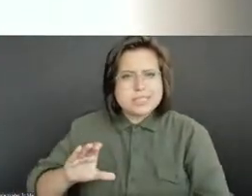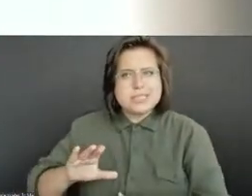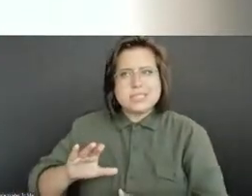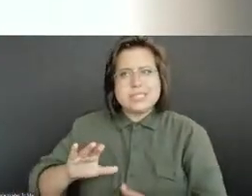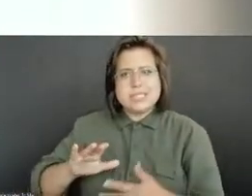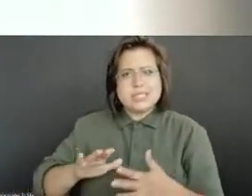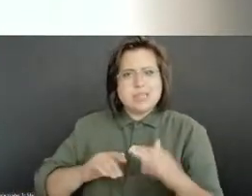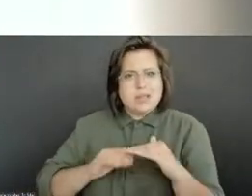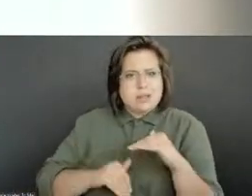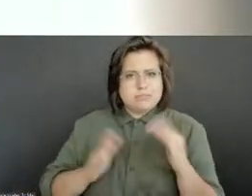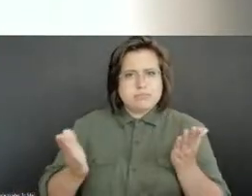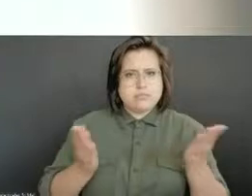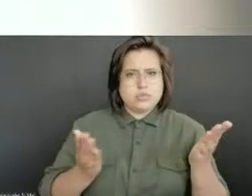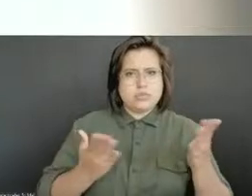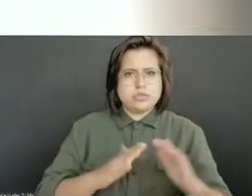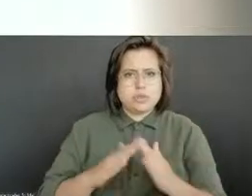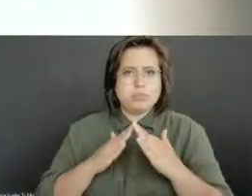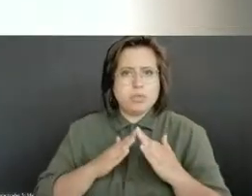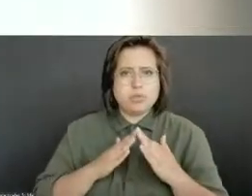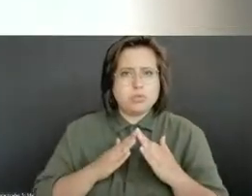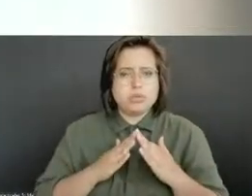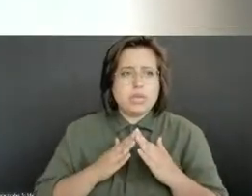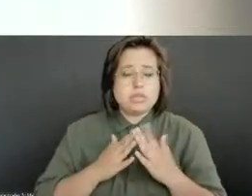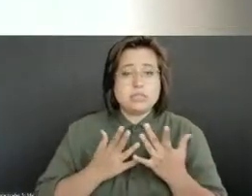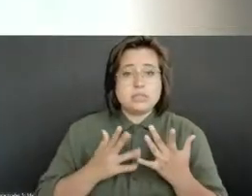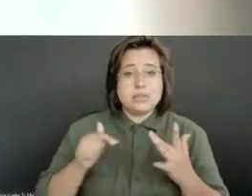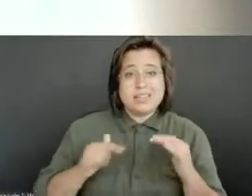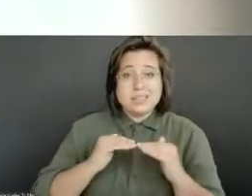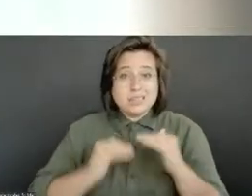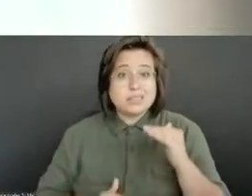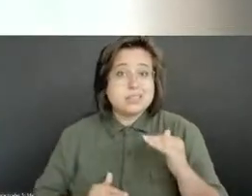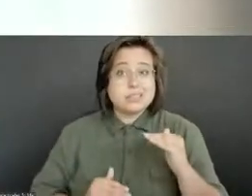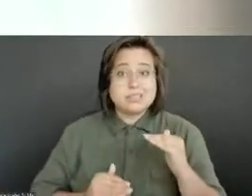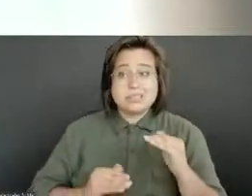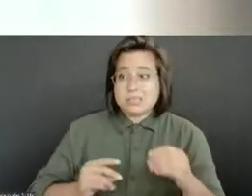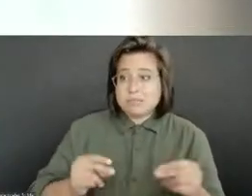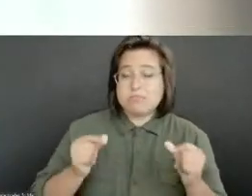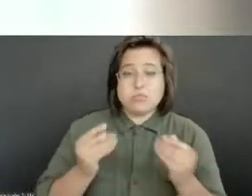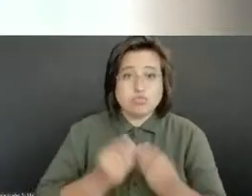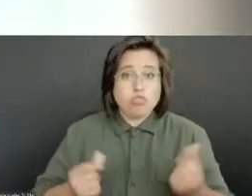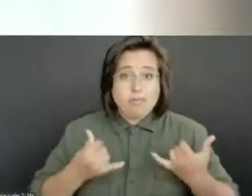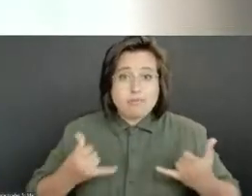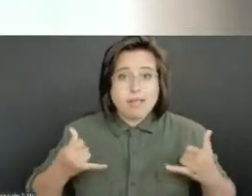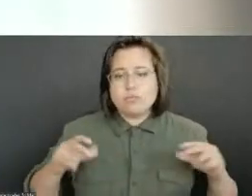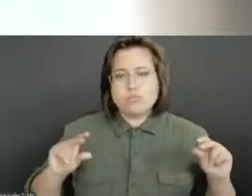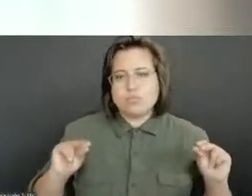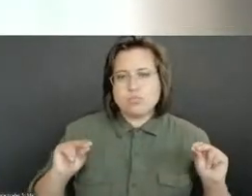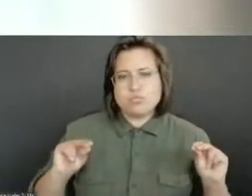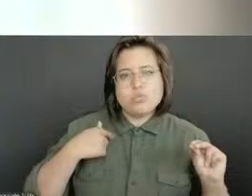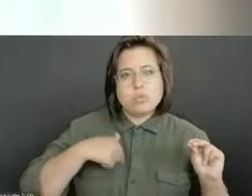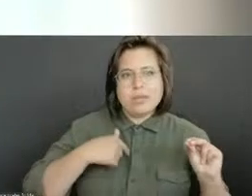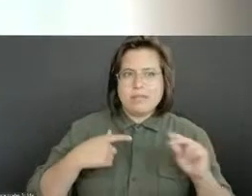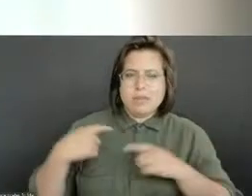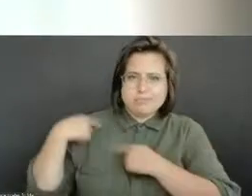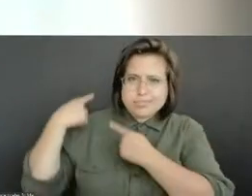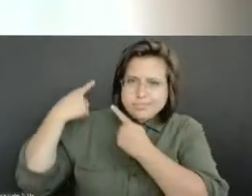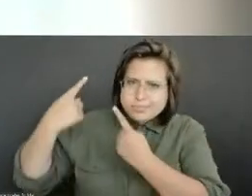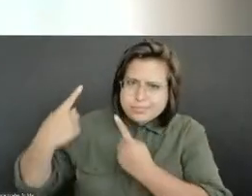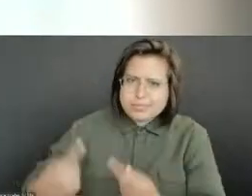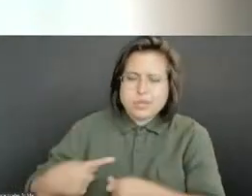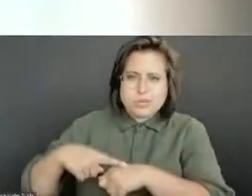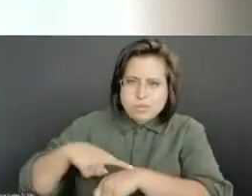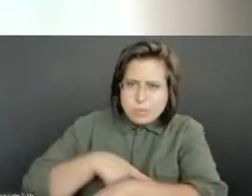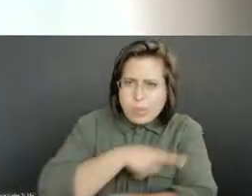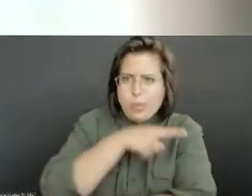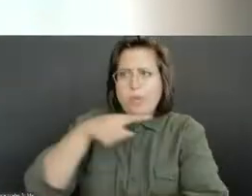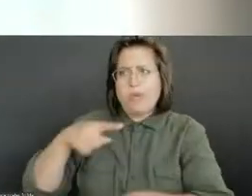is clear that the inequity cannot be abruptly solved during this particular crisis. There are longstanding concerns in these communities and will take relationship and